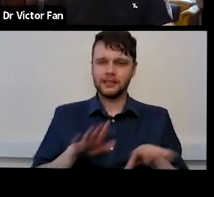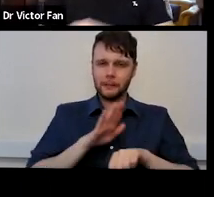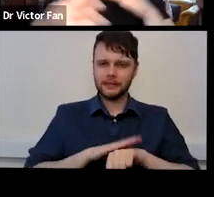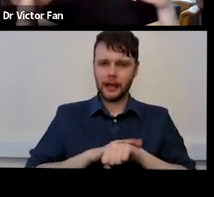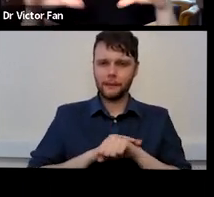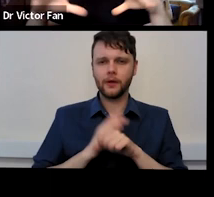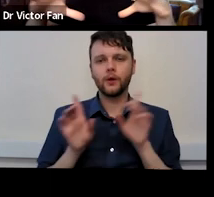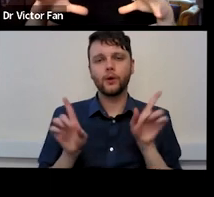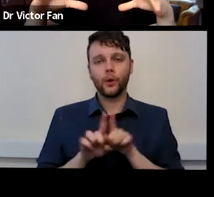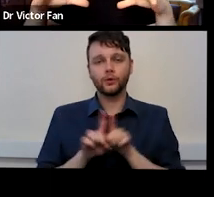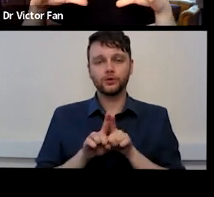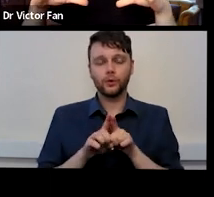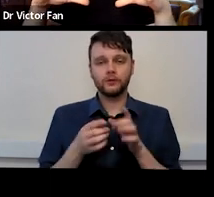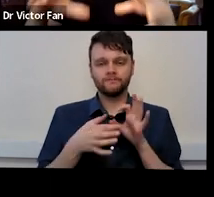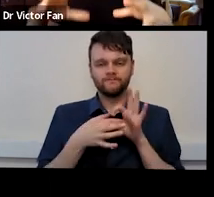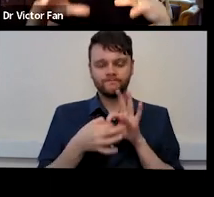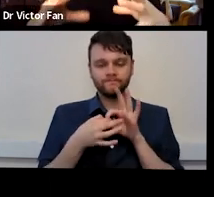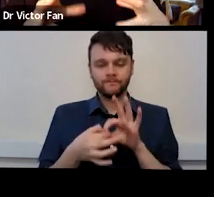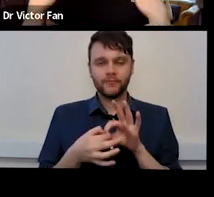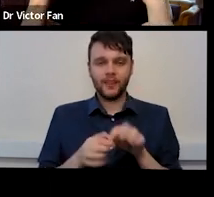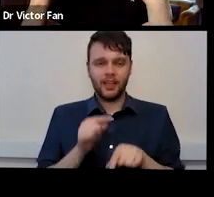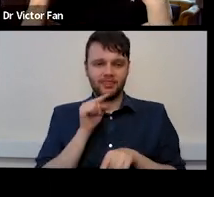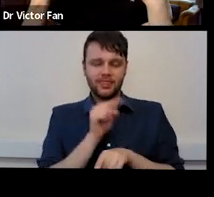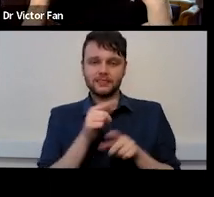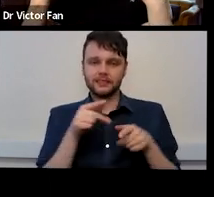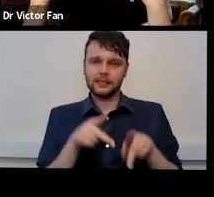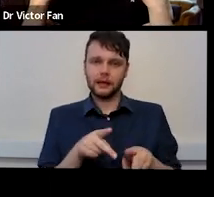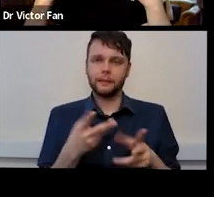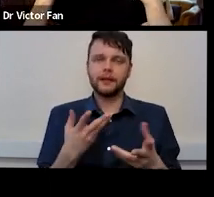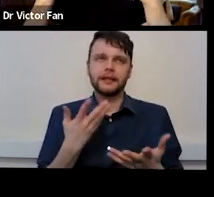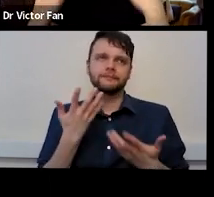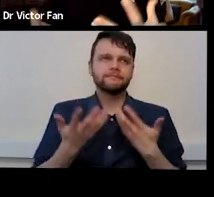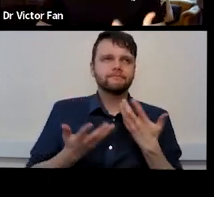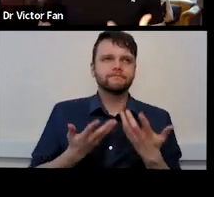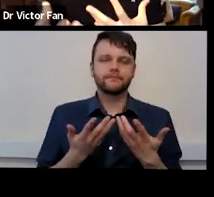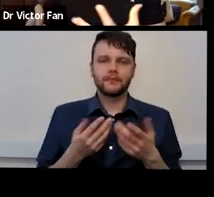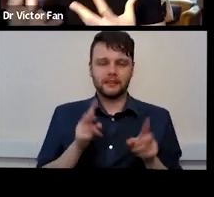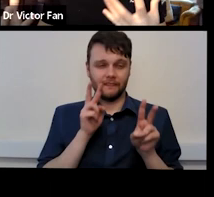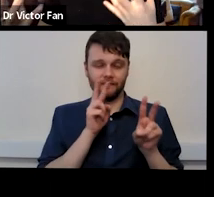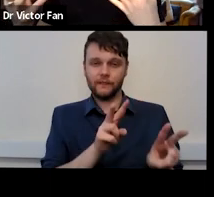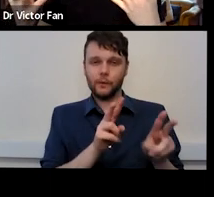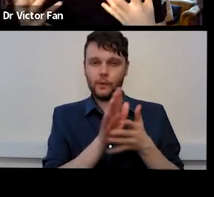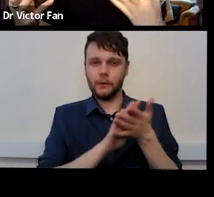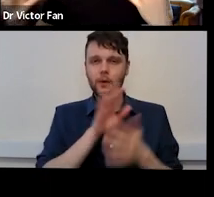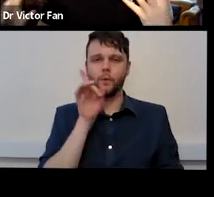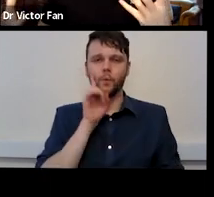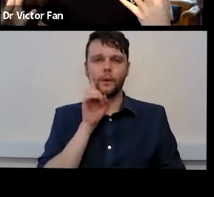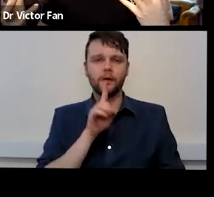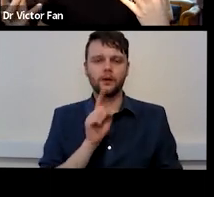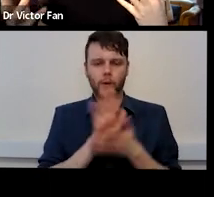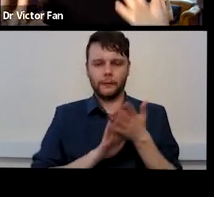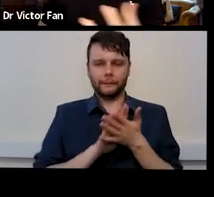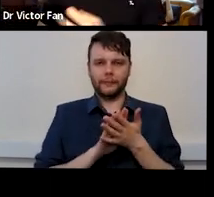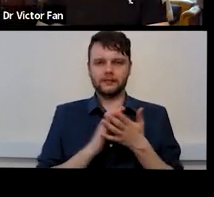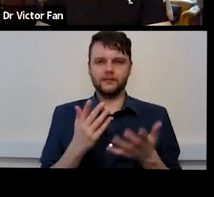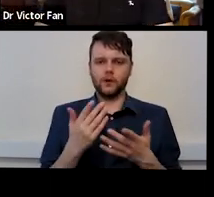also associate this kind of view on women's, what it means by